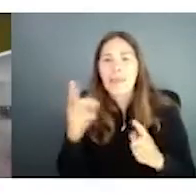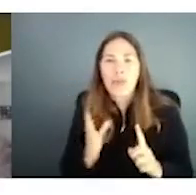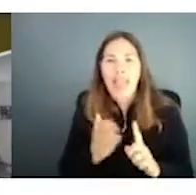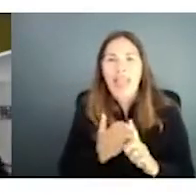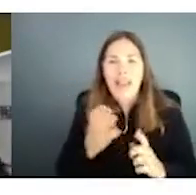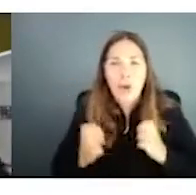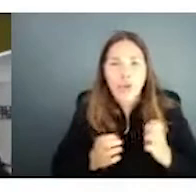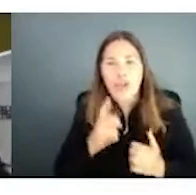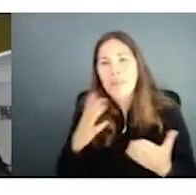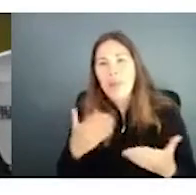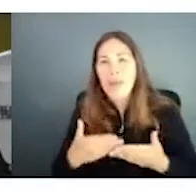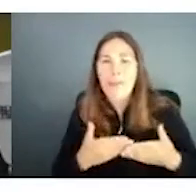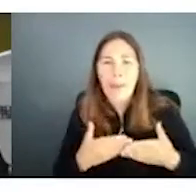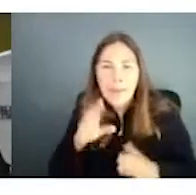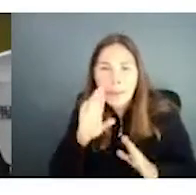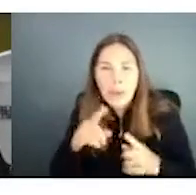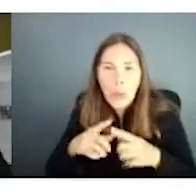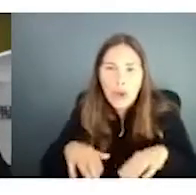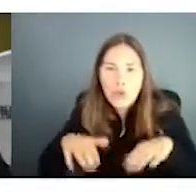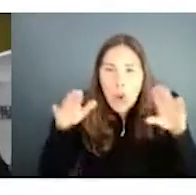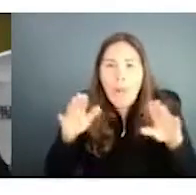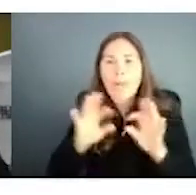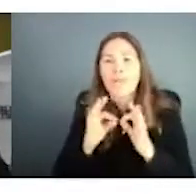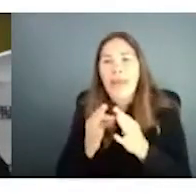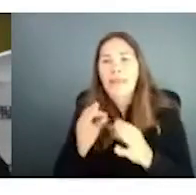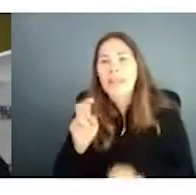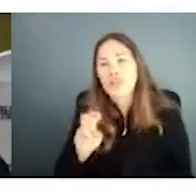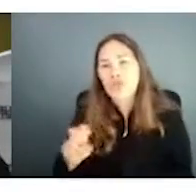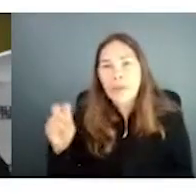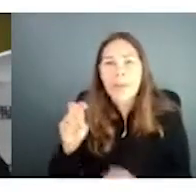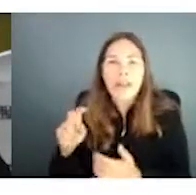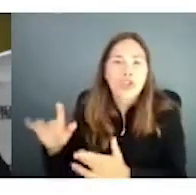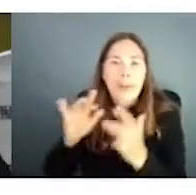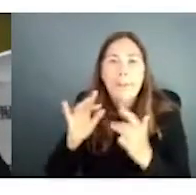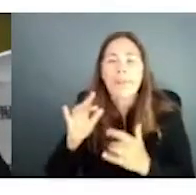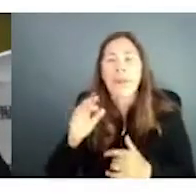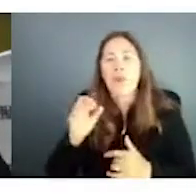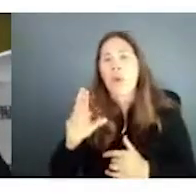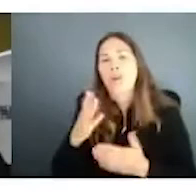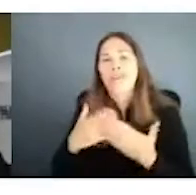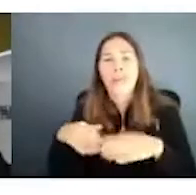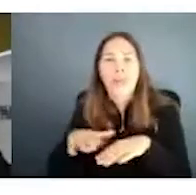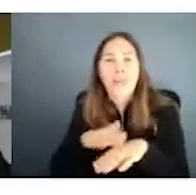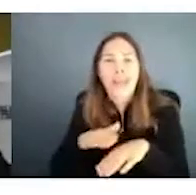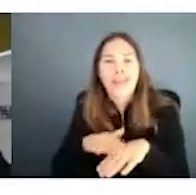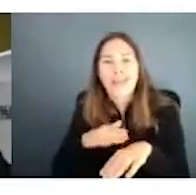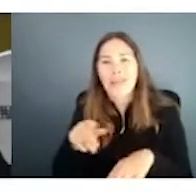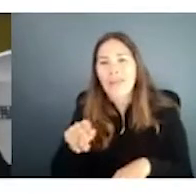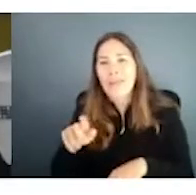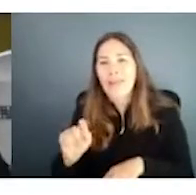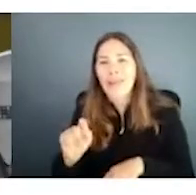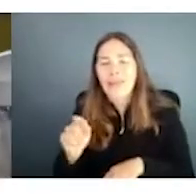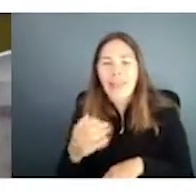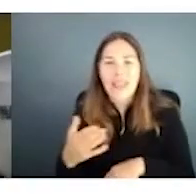baby pictures as they growing up, or a family trip, or a lot of them will go to the pet thing. And